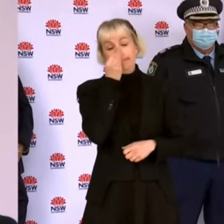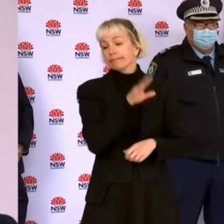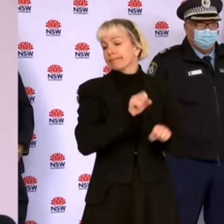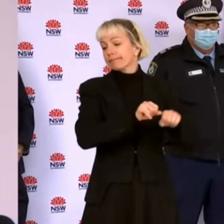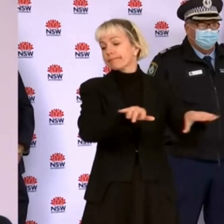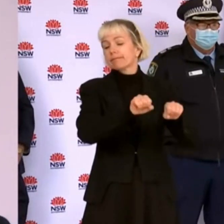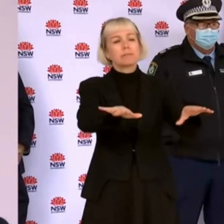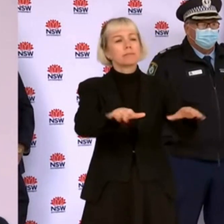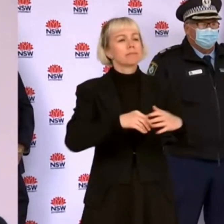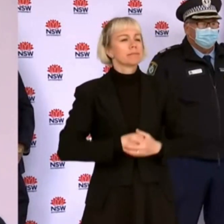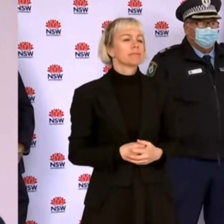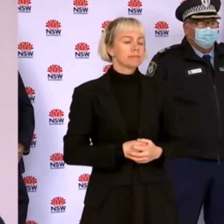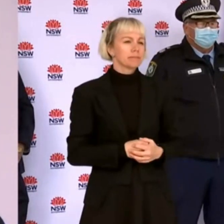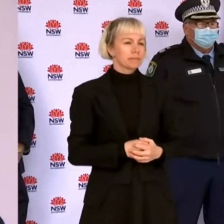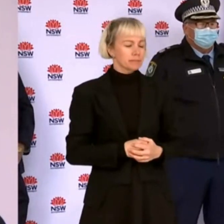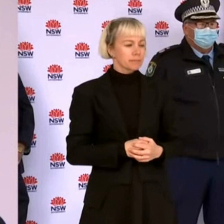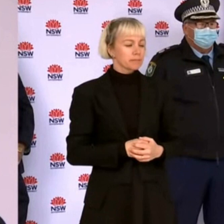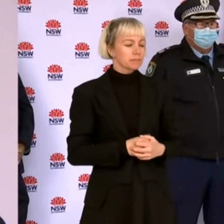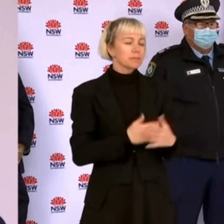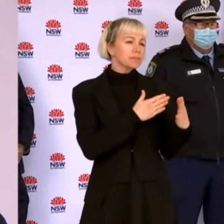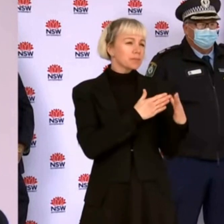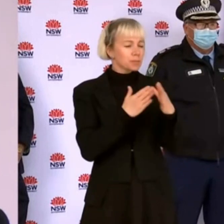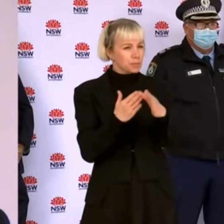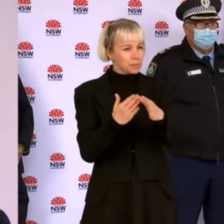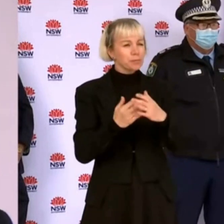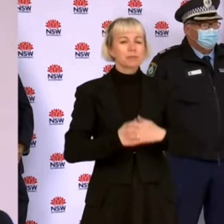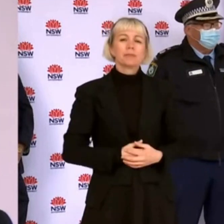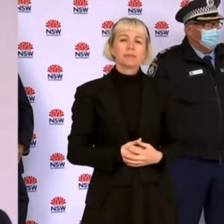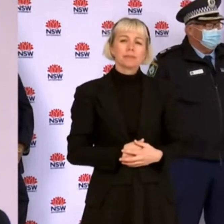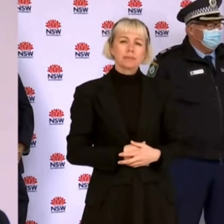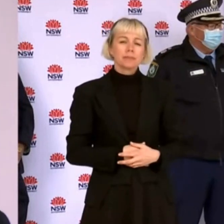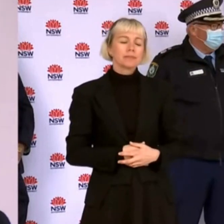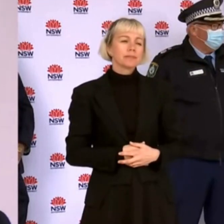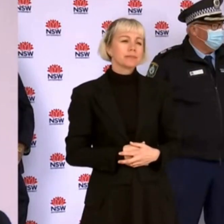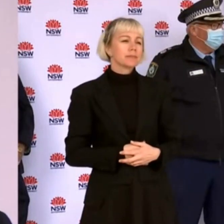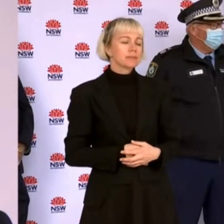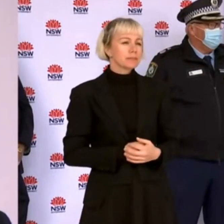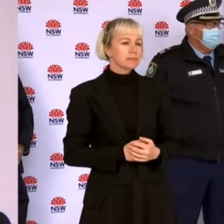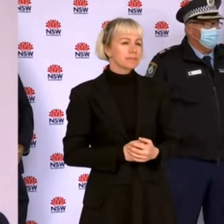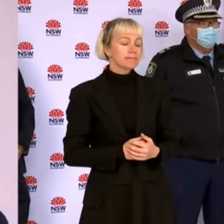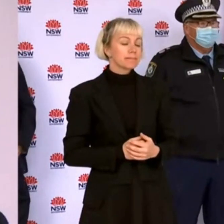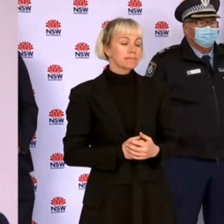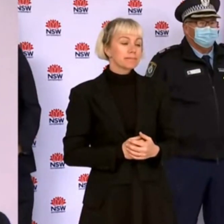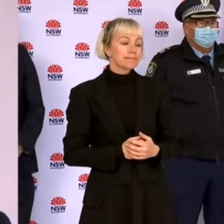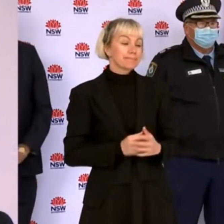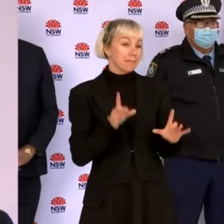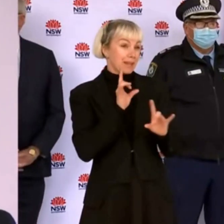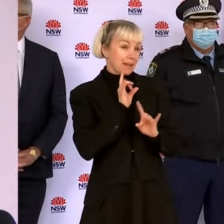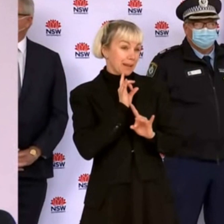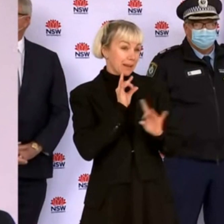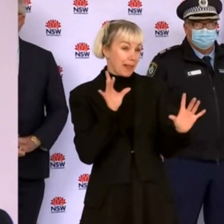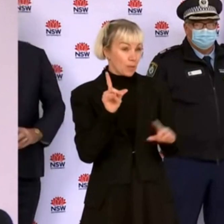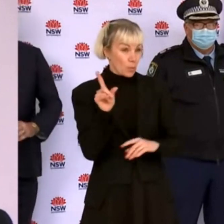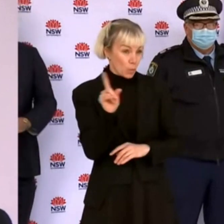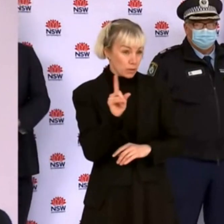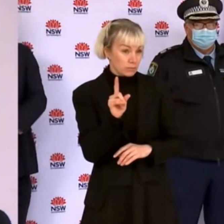community? I think what is apparent is that until, and this has been demonstrated by every